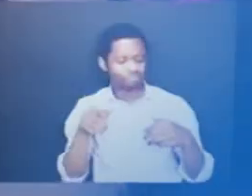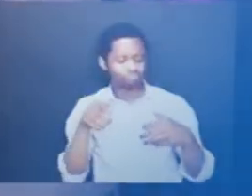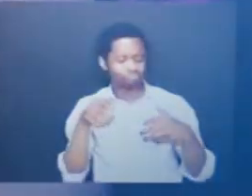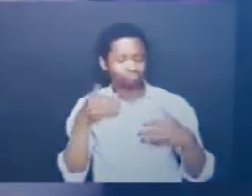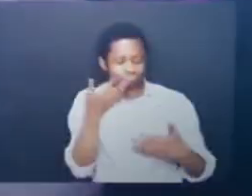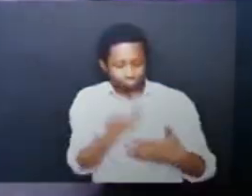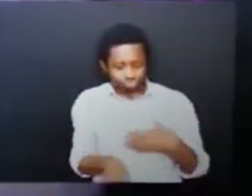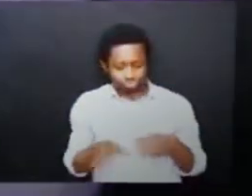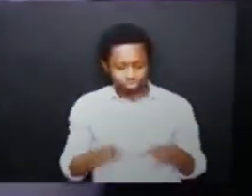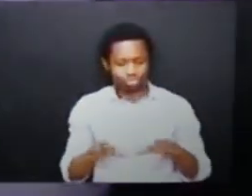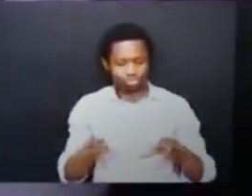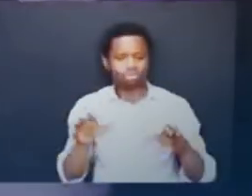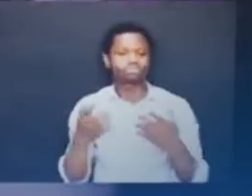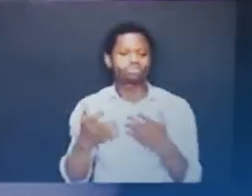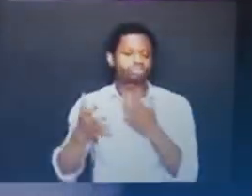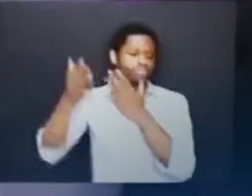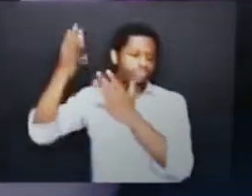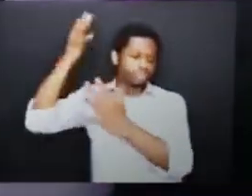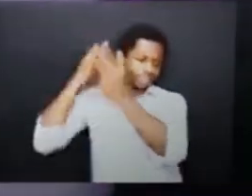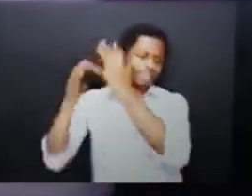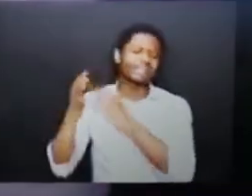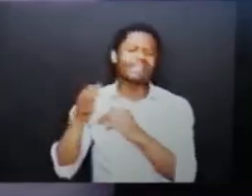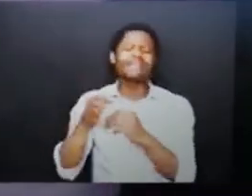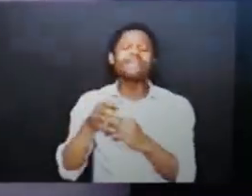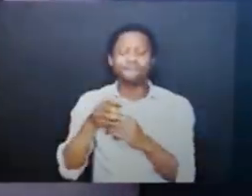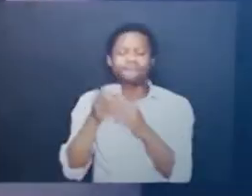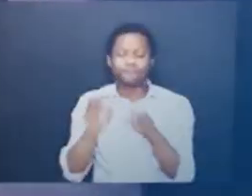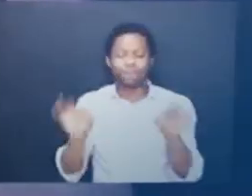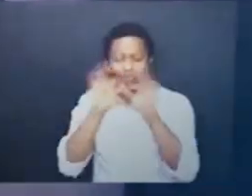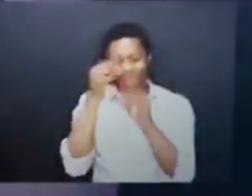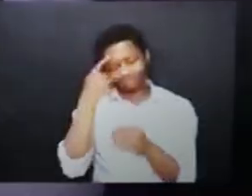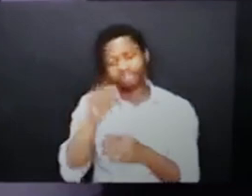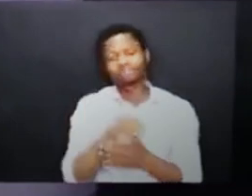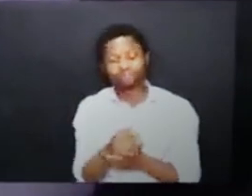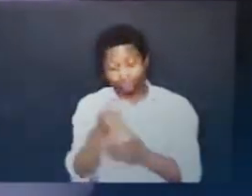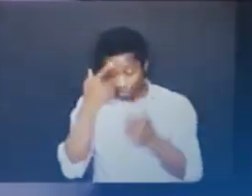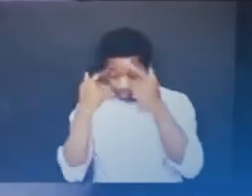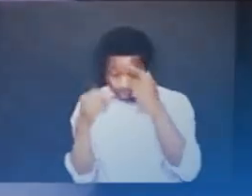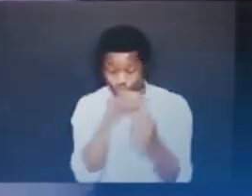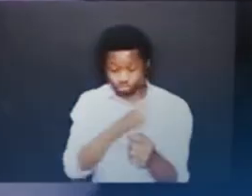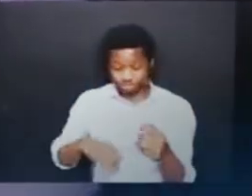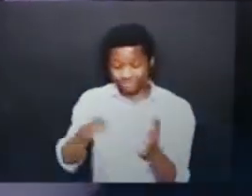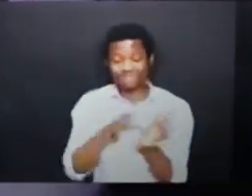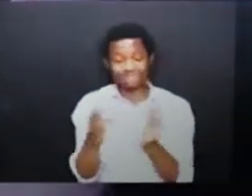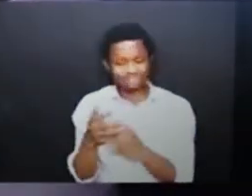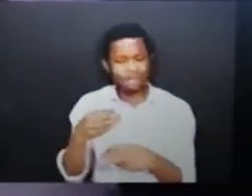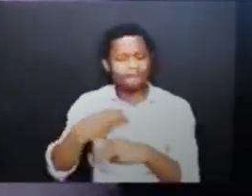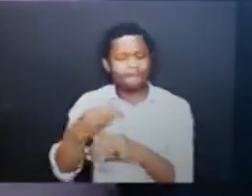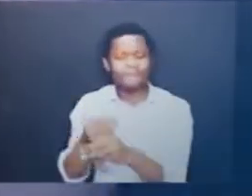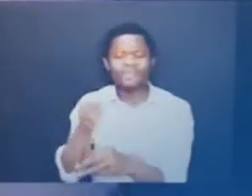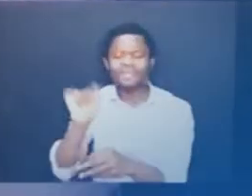situation and in every circumstance. Because Christ Jesus has made this